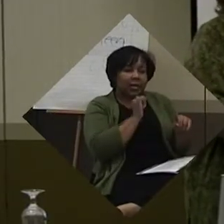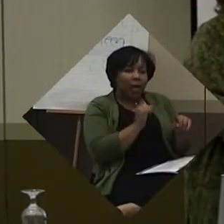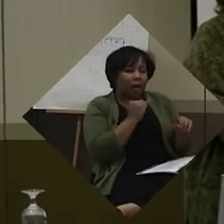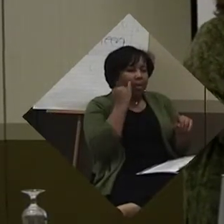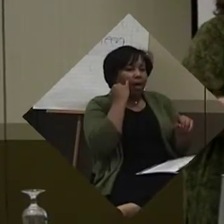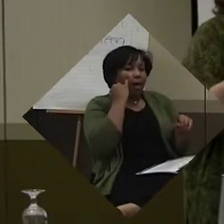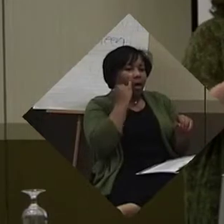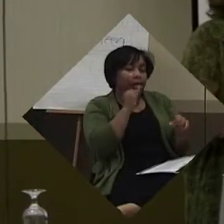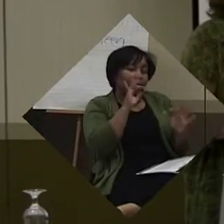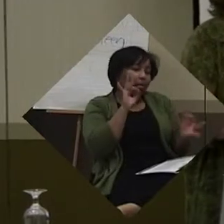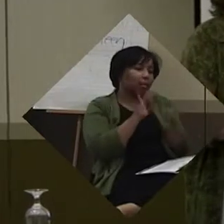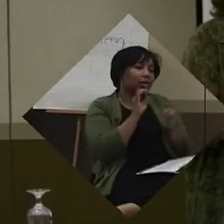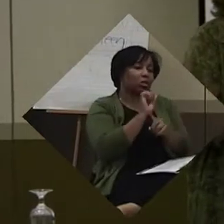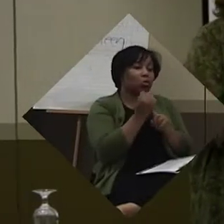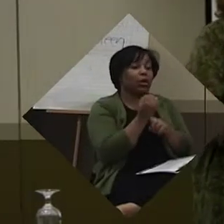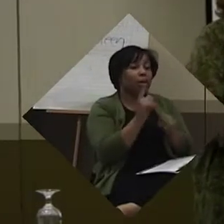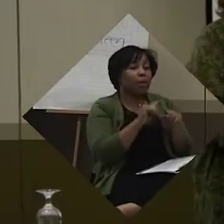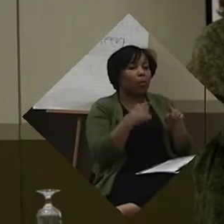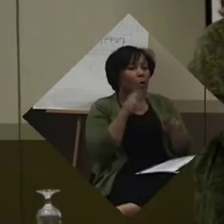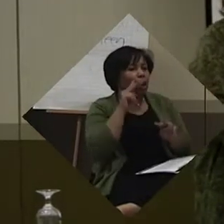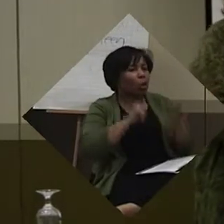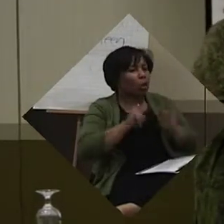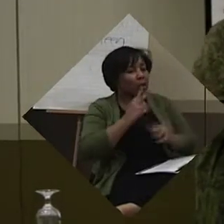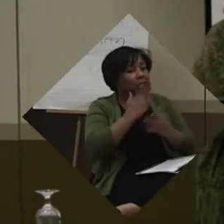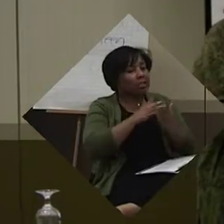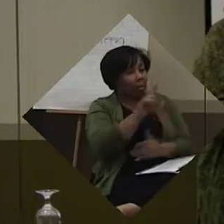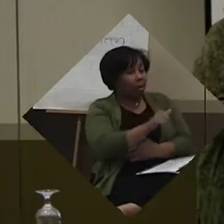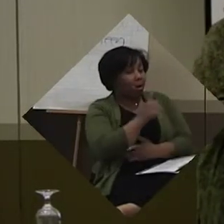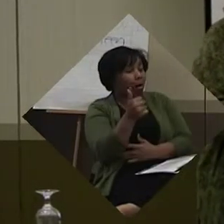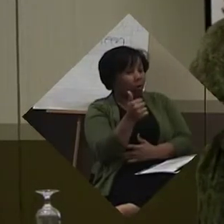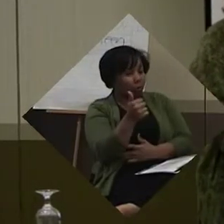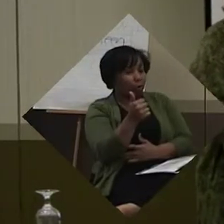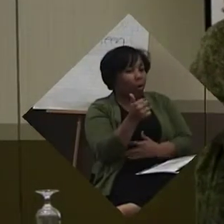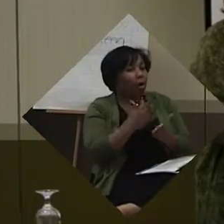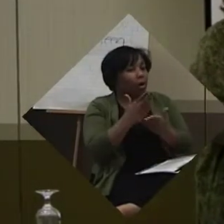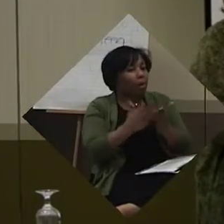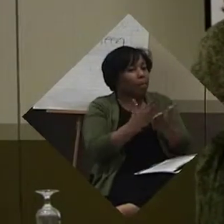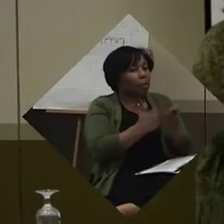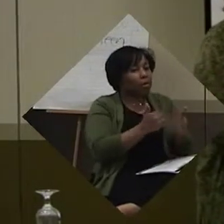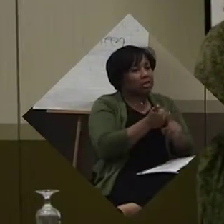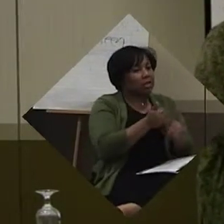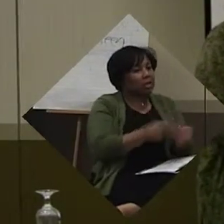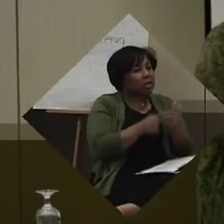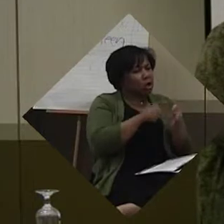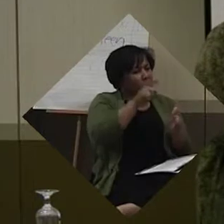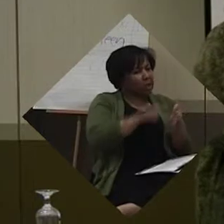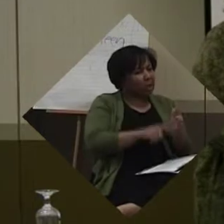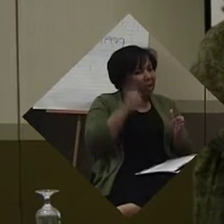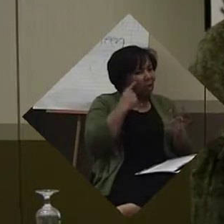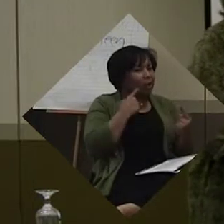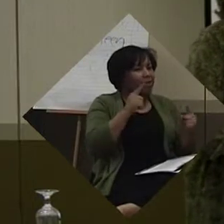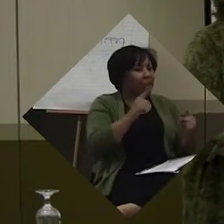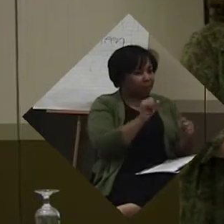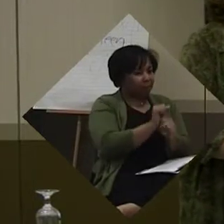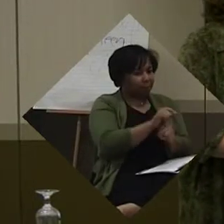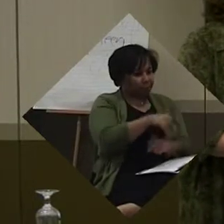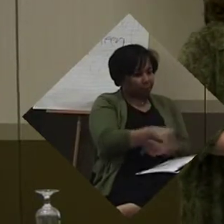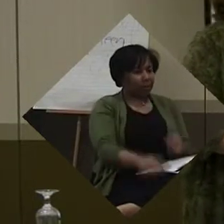ideal situation. And we're going to take a look at what are some of the other components that you're going to need to do this effectively.